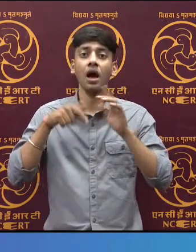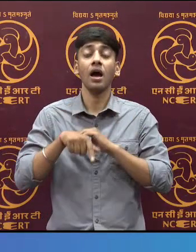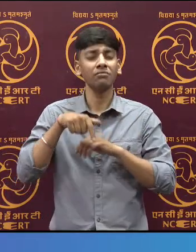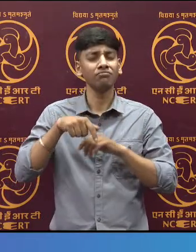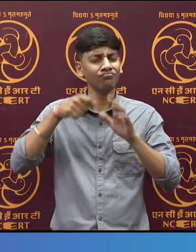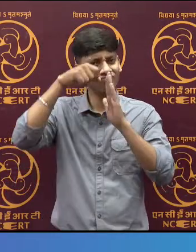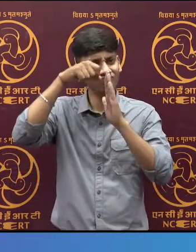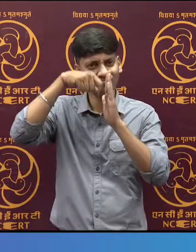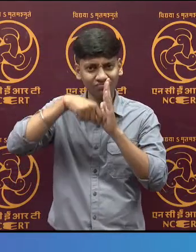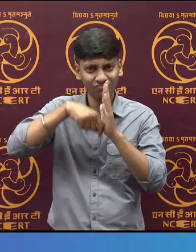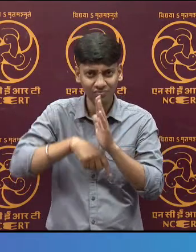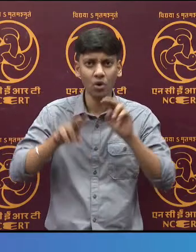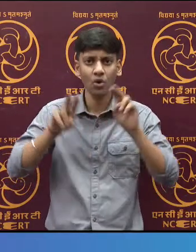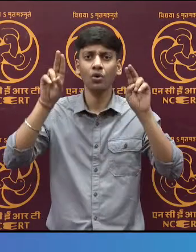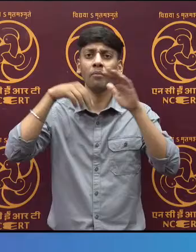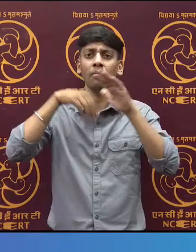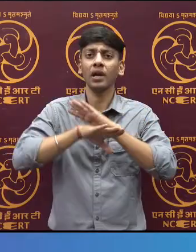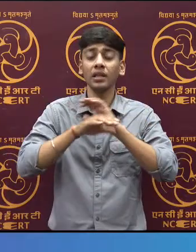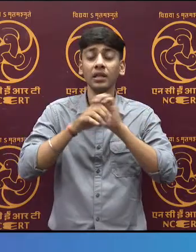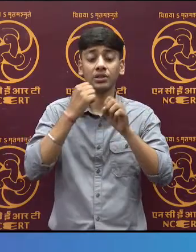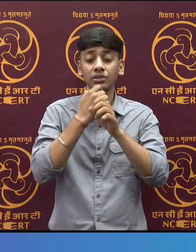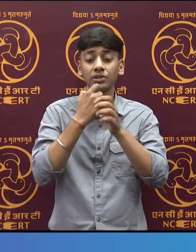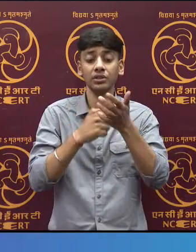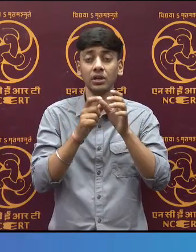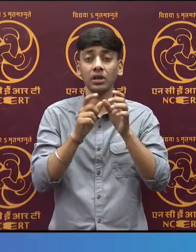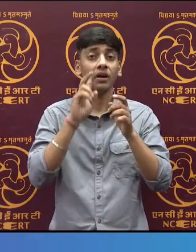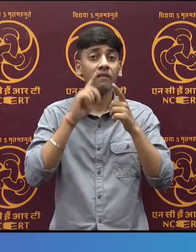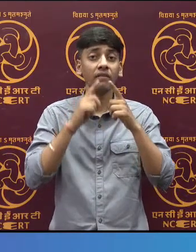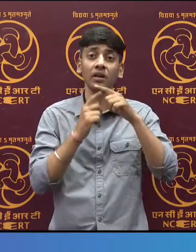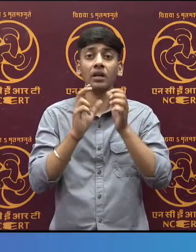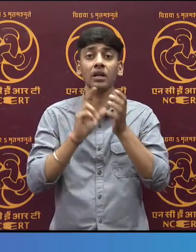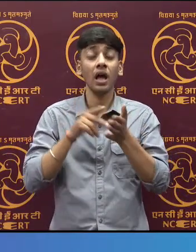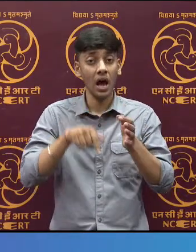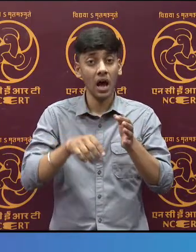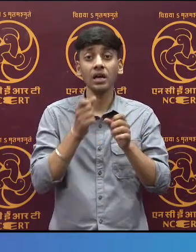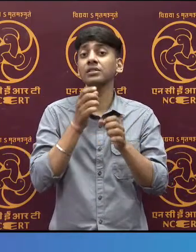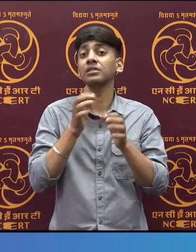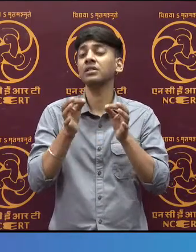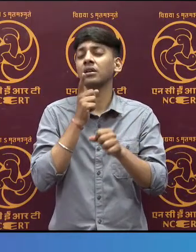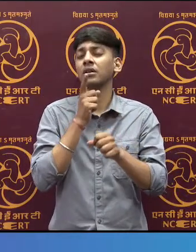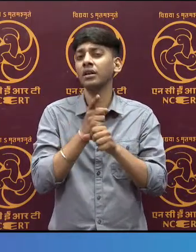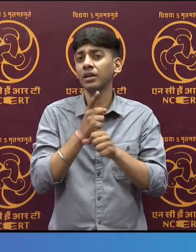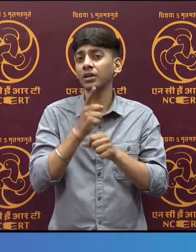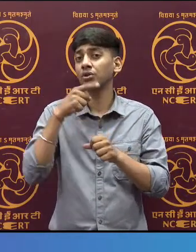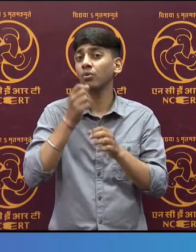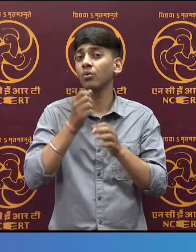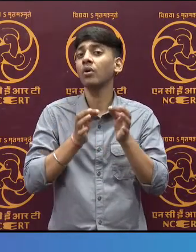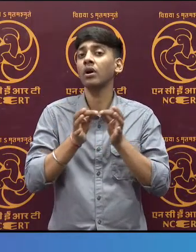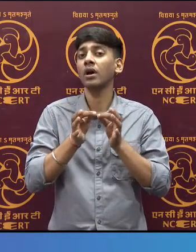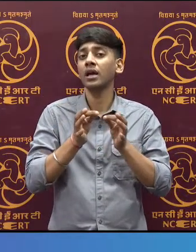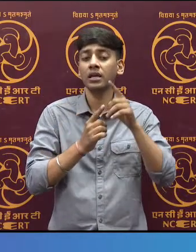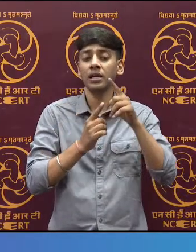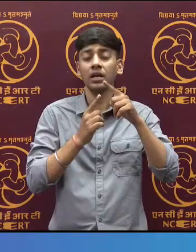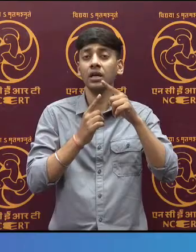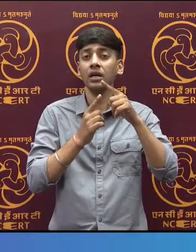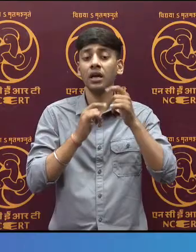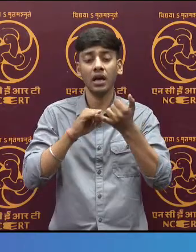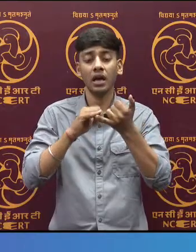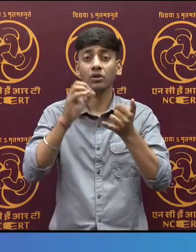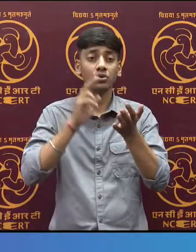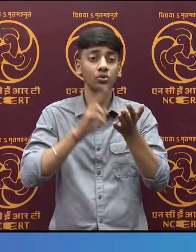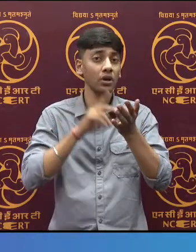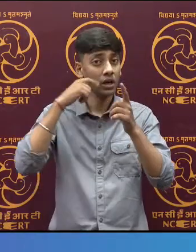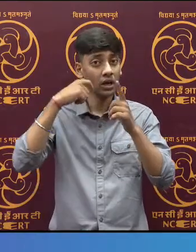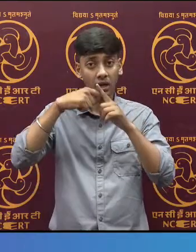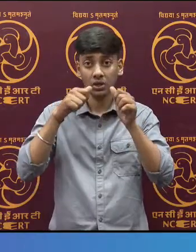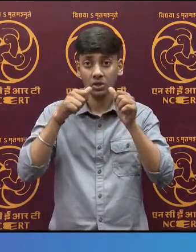this entire topic, we are joined by our expert, Ms. Sonika Saran. Ma'am is PGT Physics and MPhil. Ma'am, namaskar